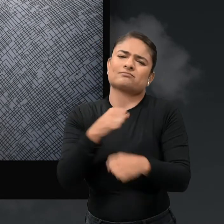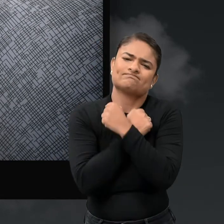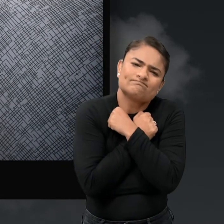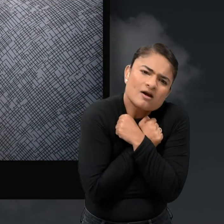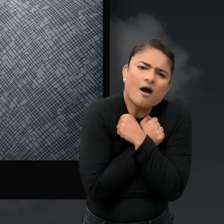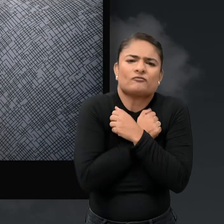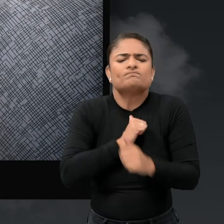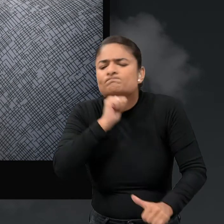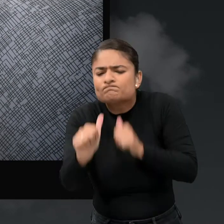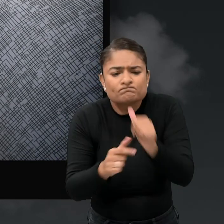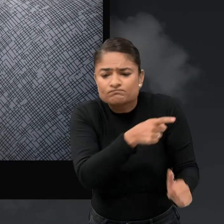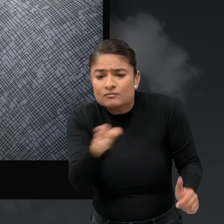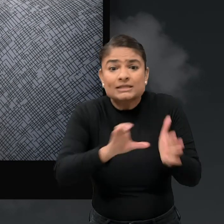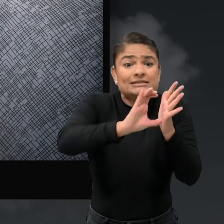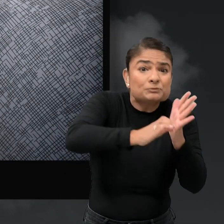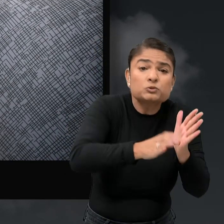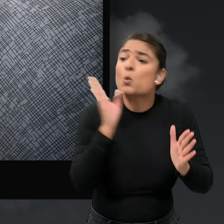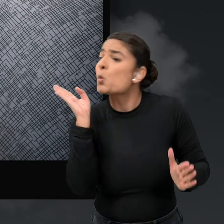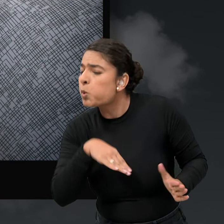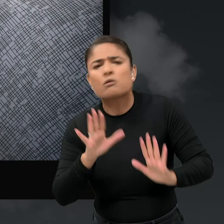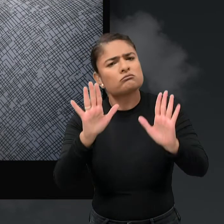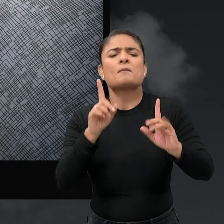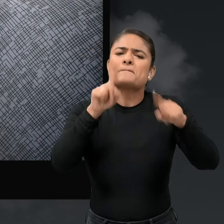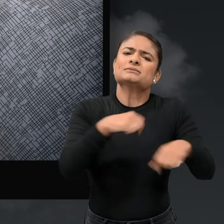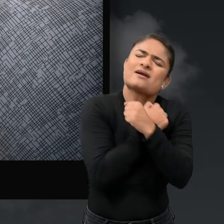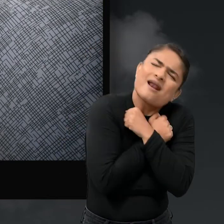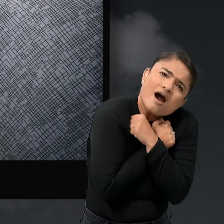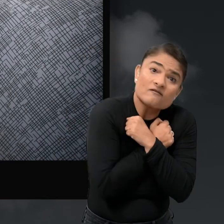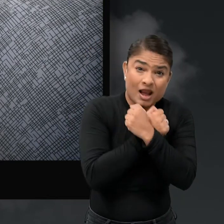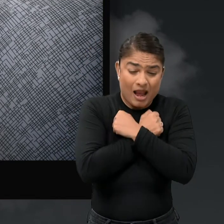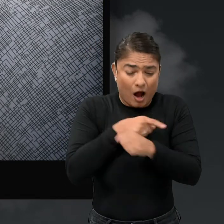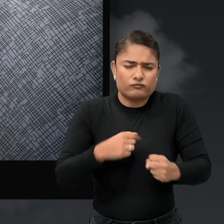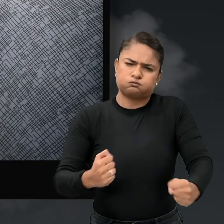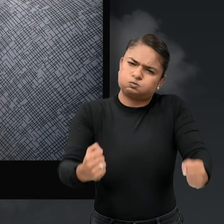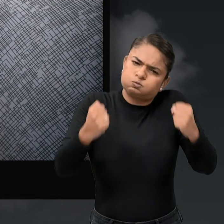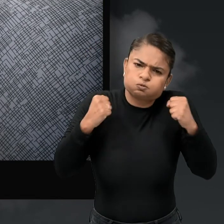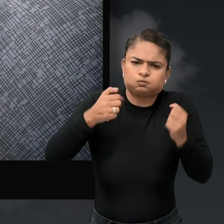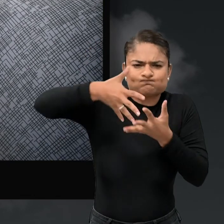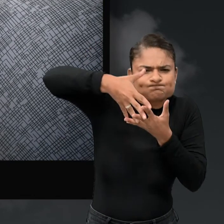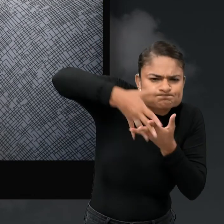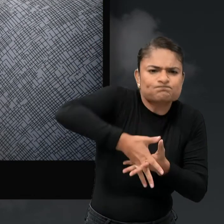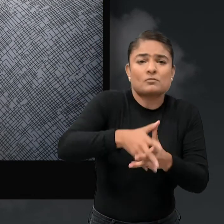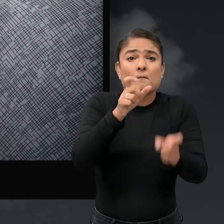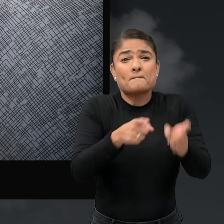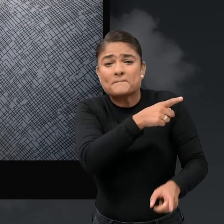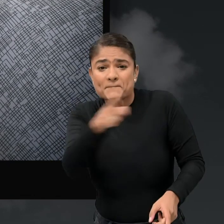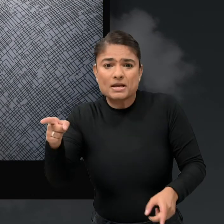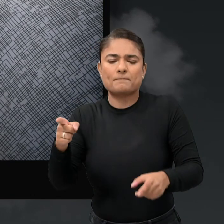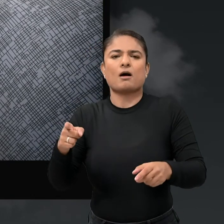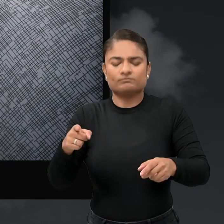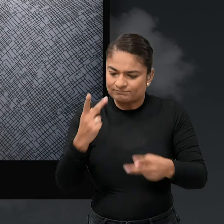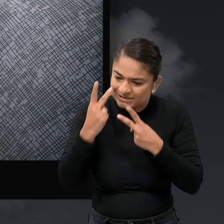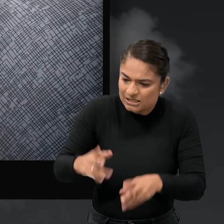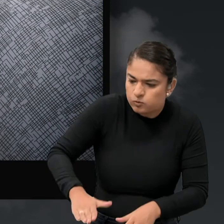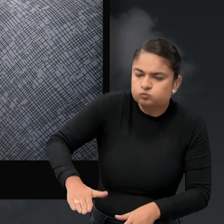their kids, regardless, even if without disability, with disability. This love seeps through in